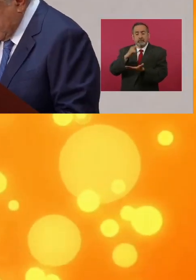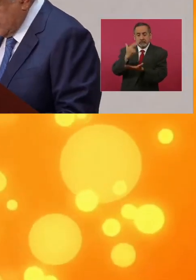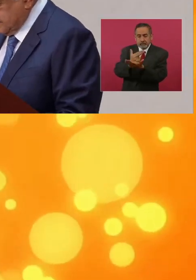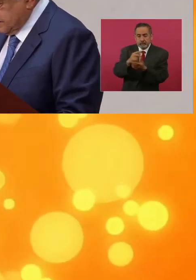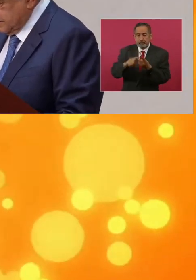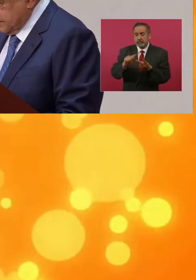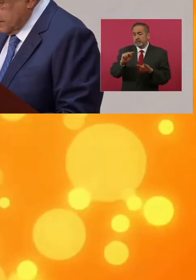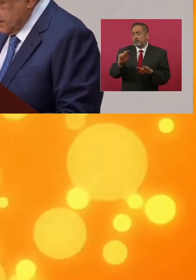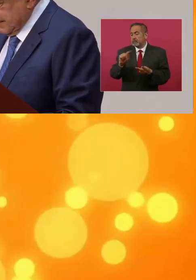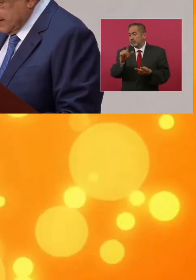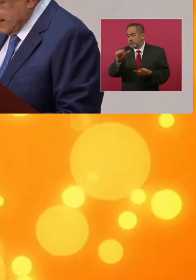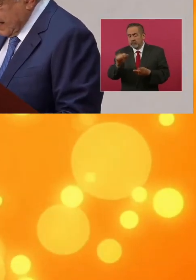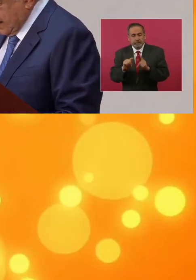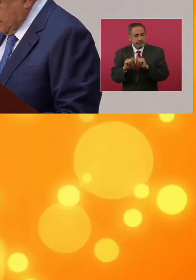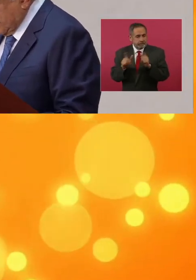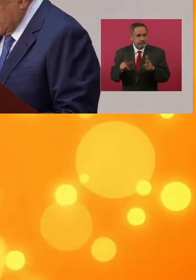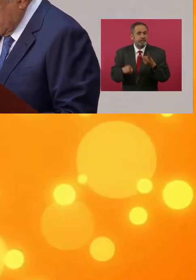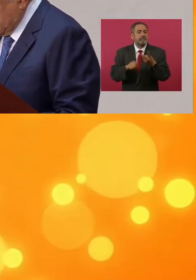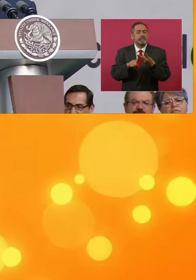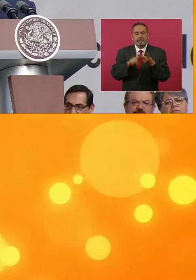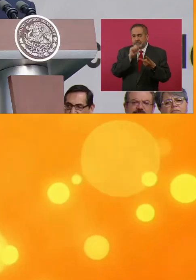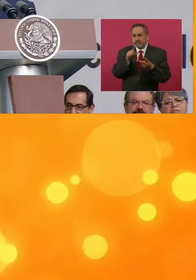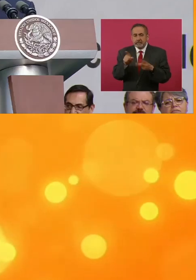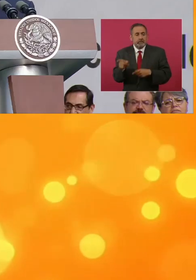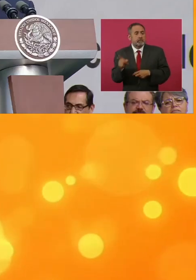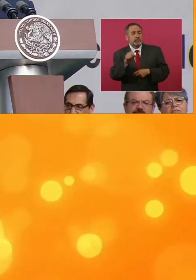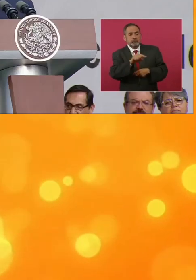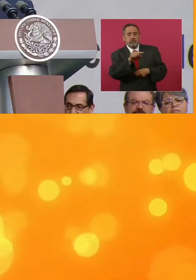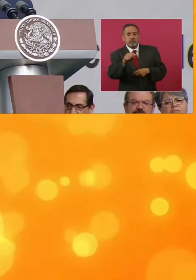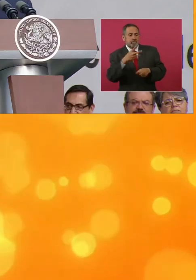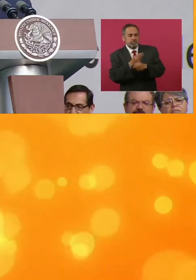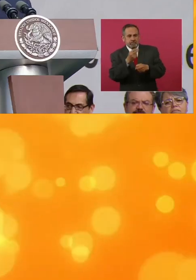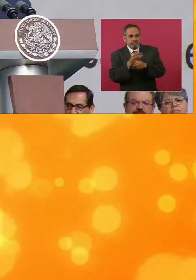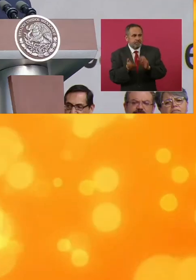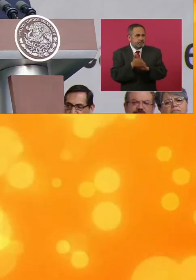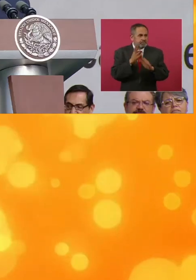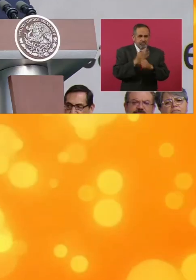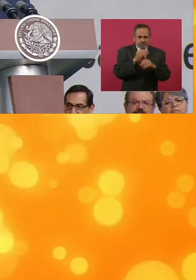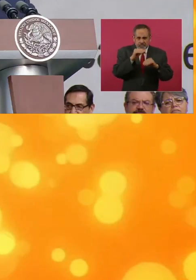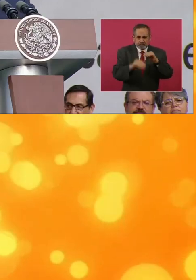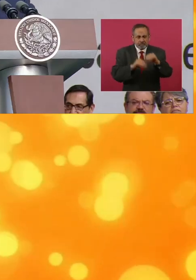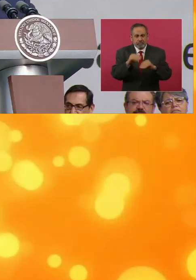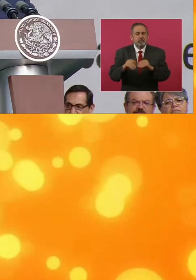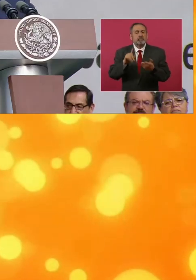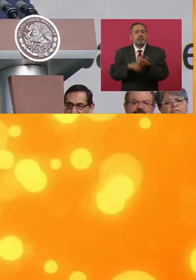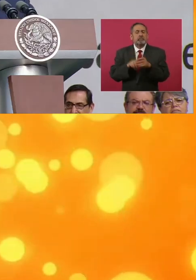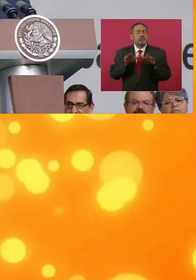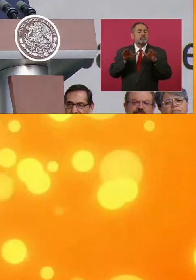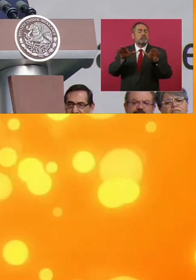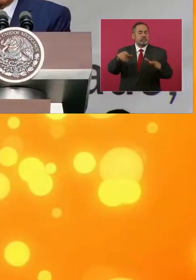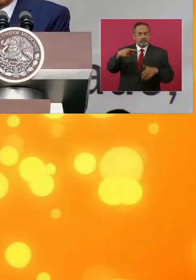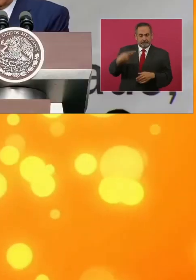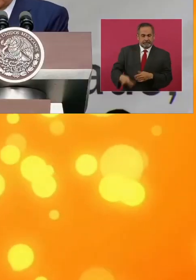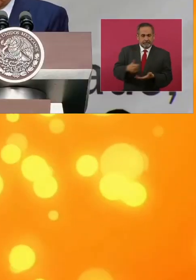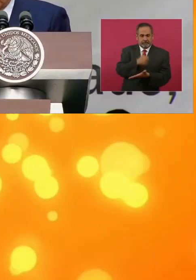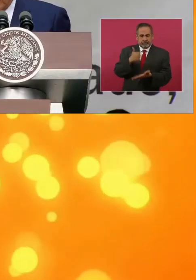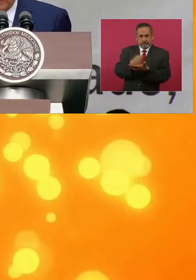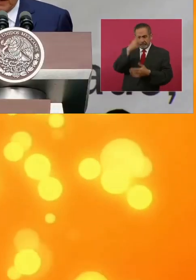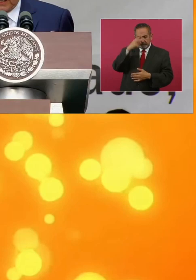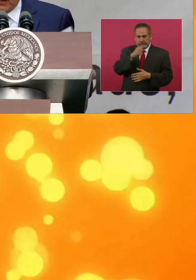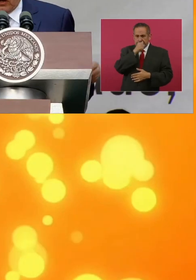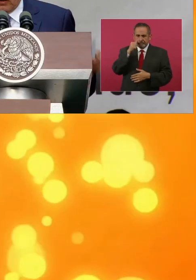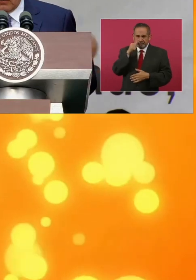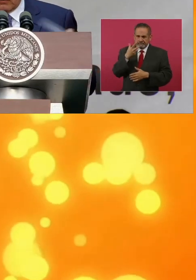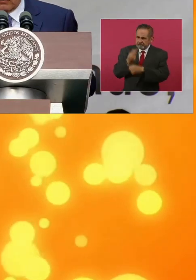unfortunate that a language barrier essentially stops people from following or understanding